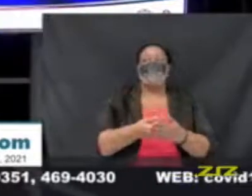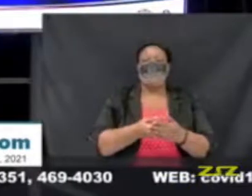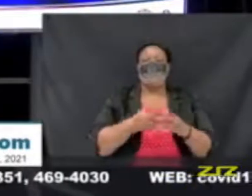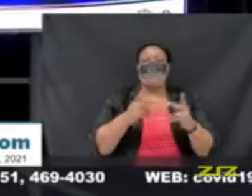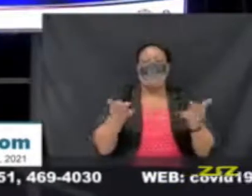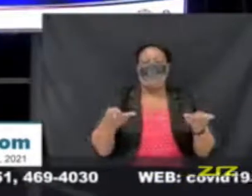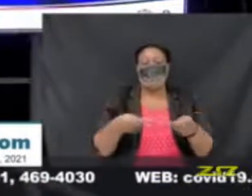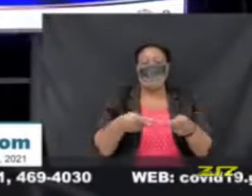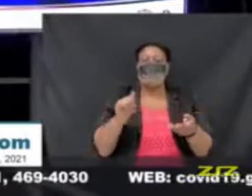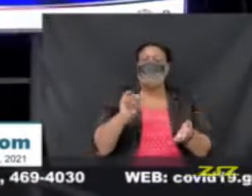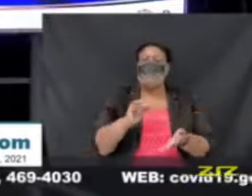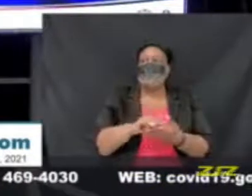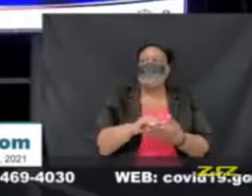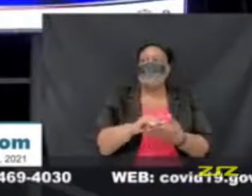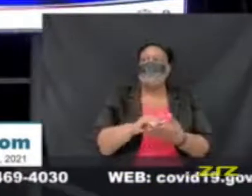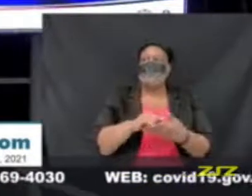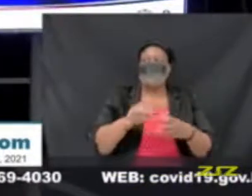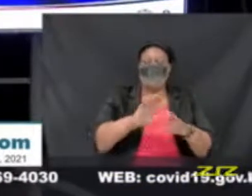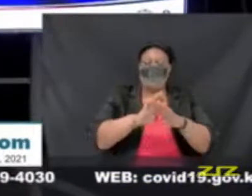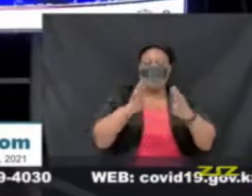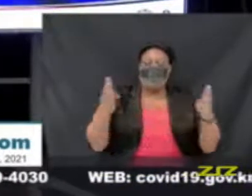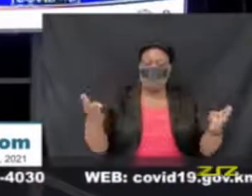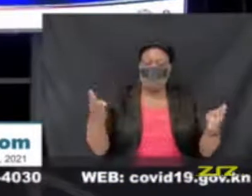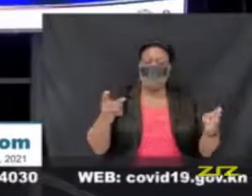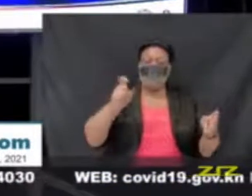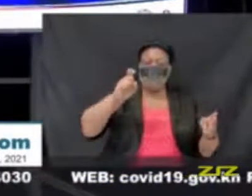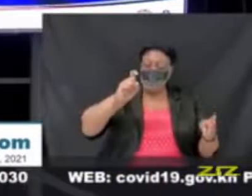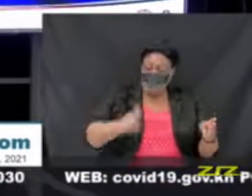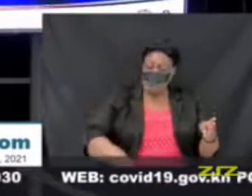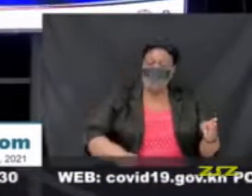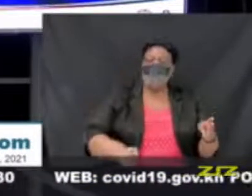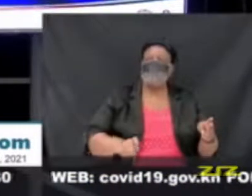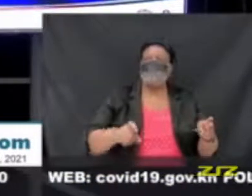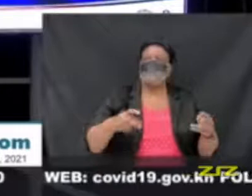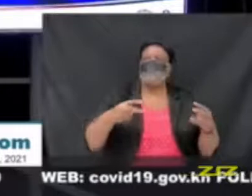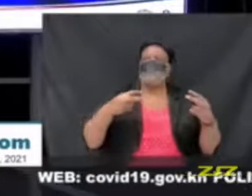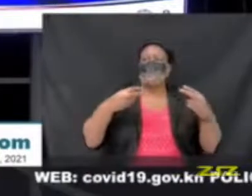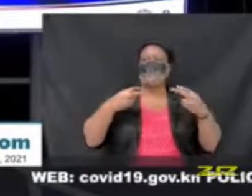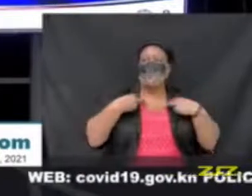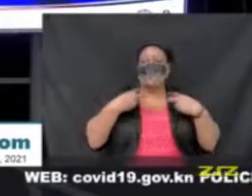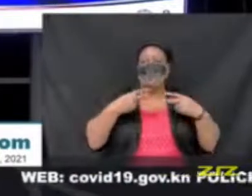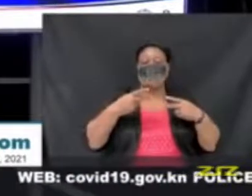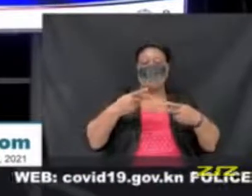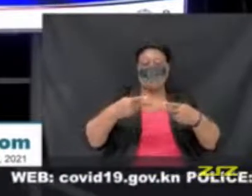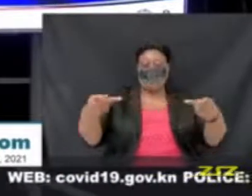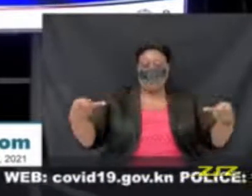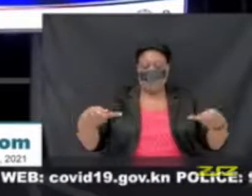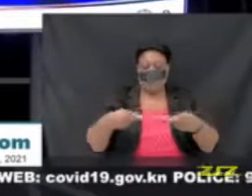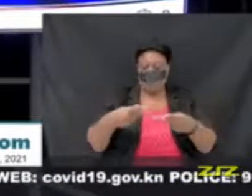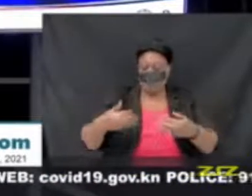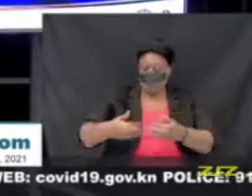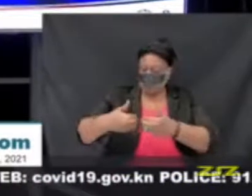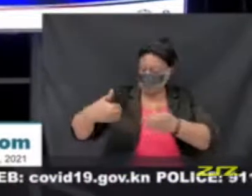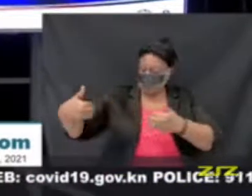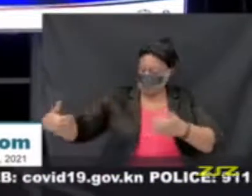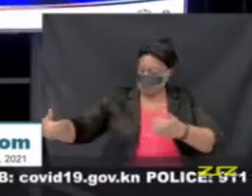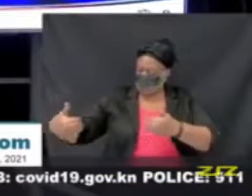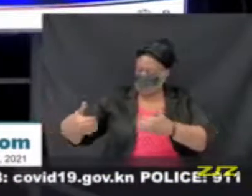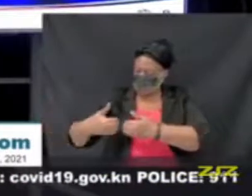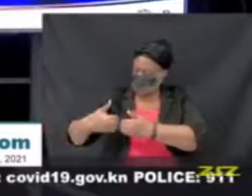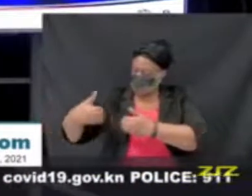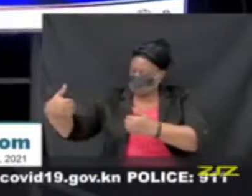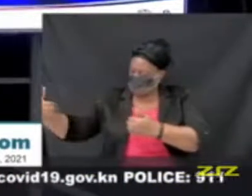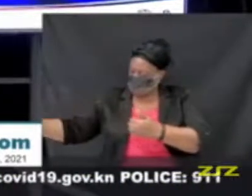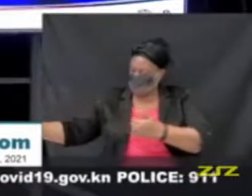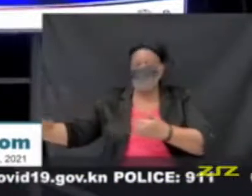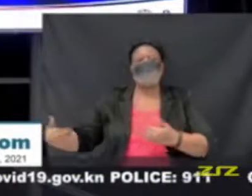operate shall make the necessary arrangements to facilitate social distancing and physical distancing,